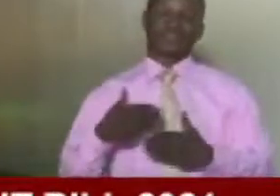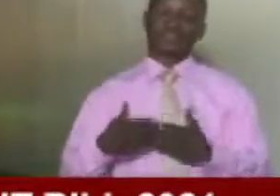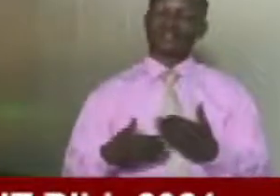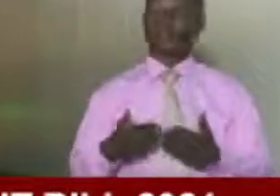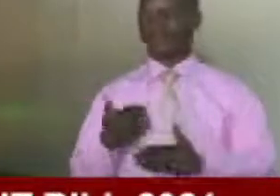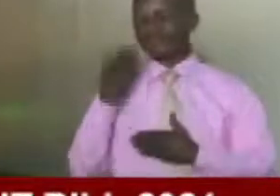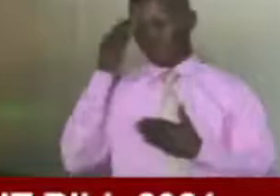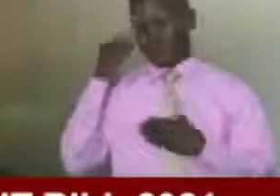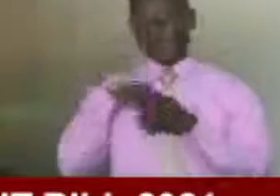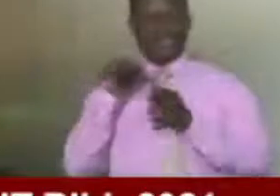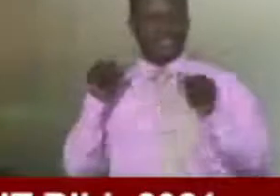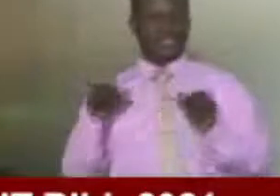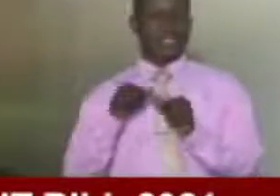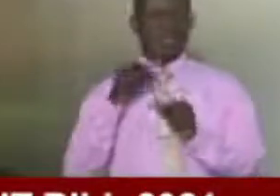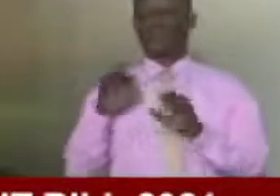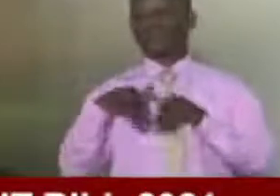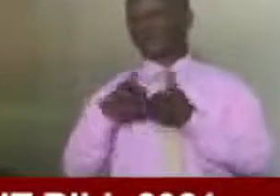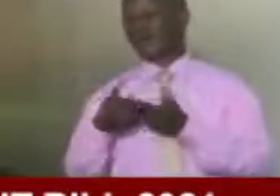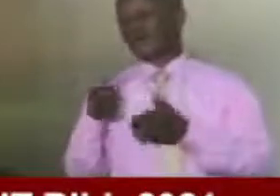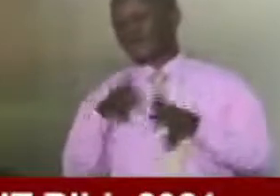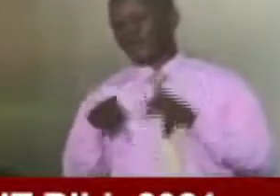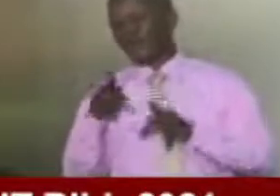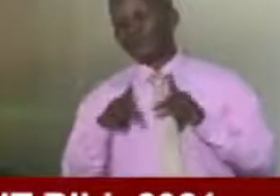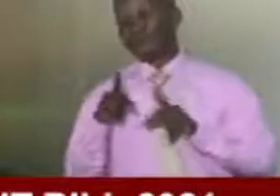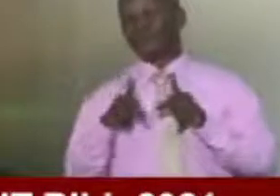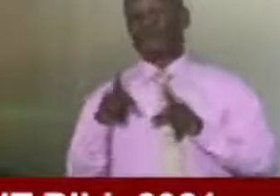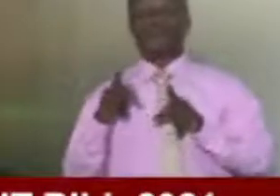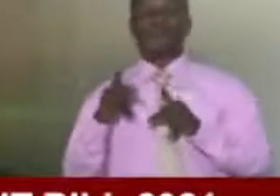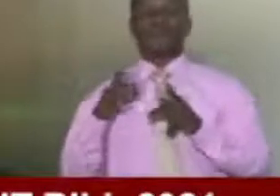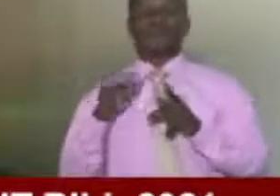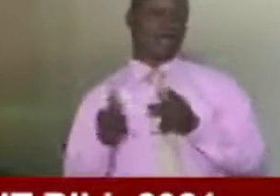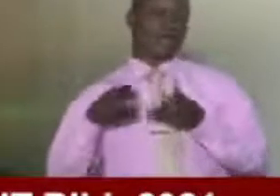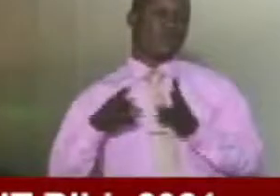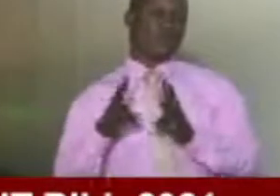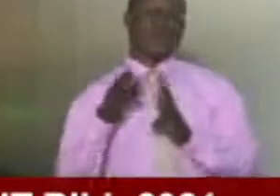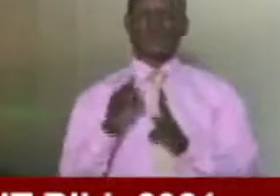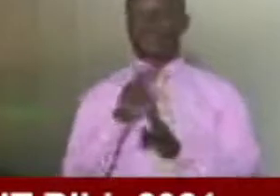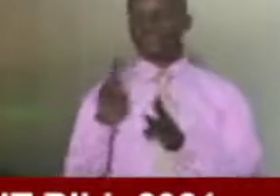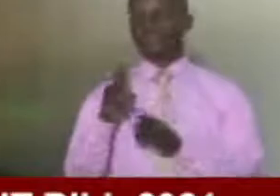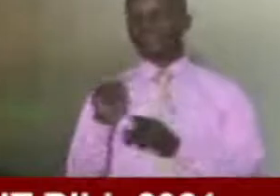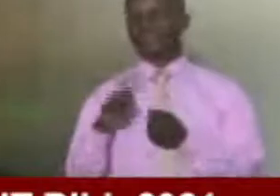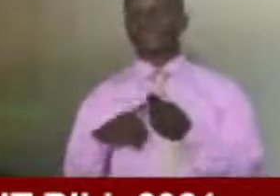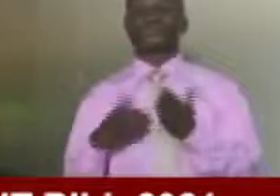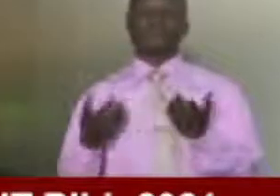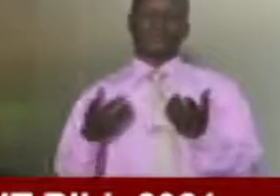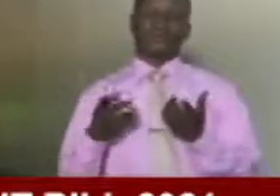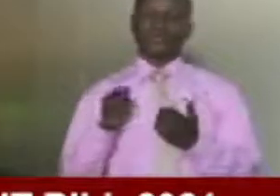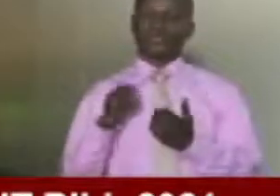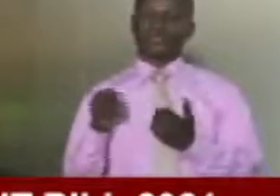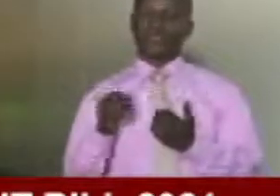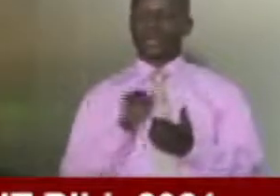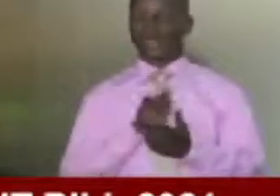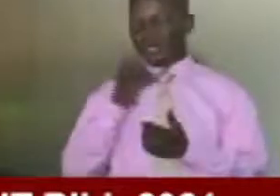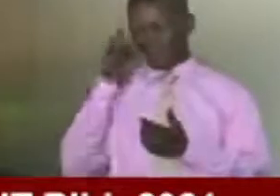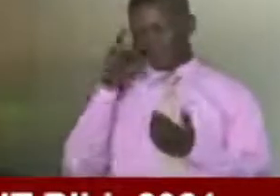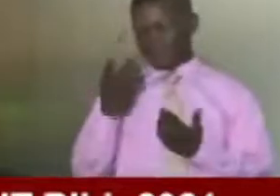in terms of how people are circumvented by way of inducing them with money, you know. But I think